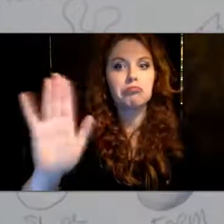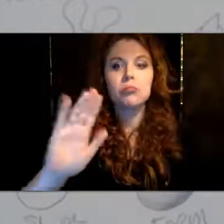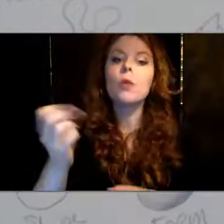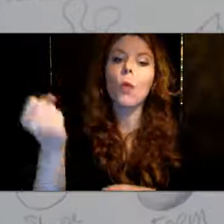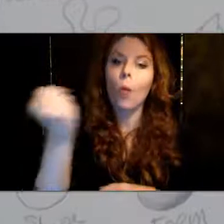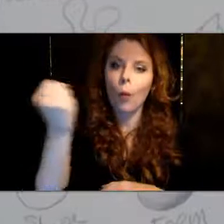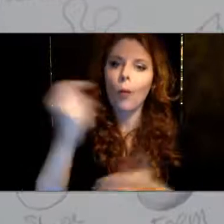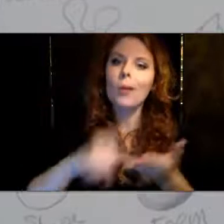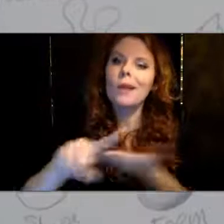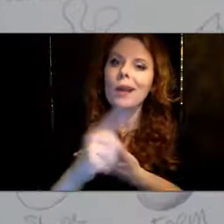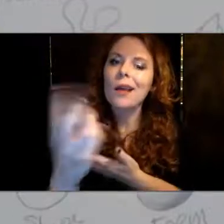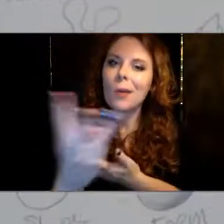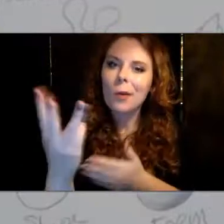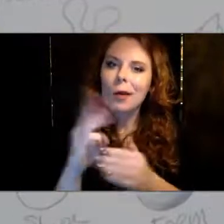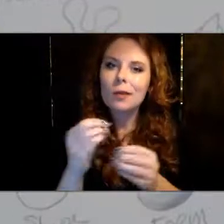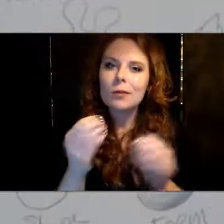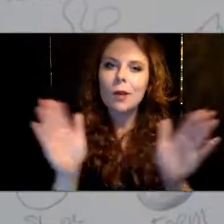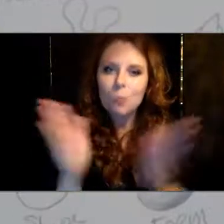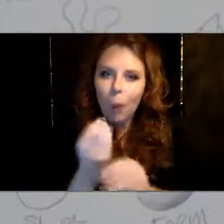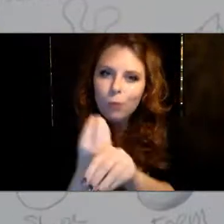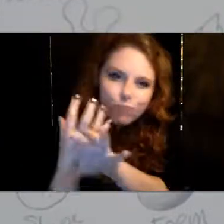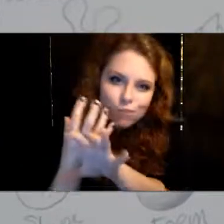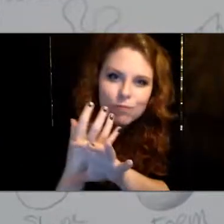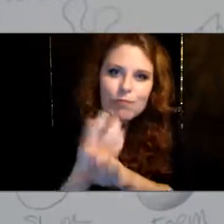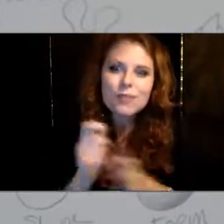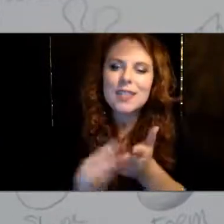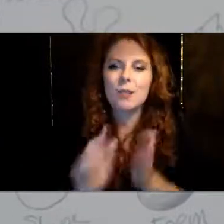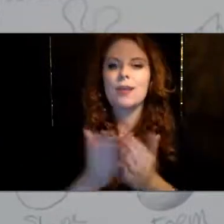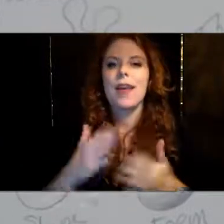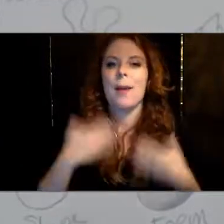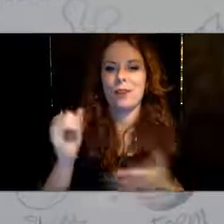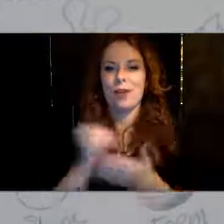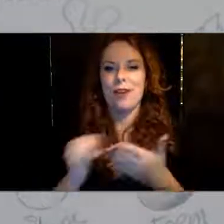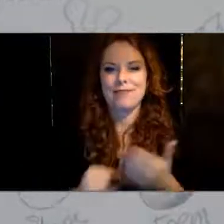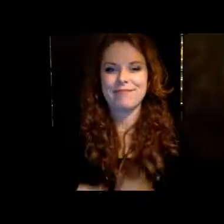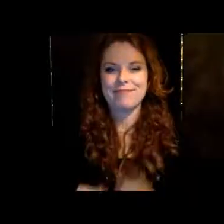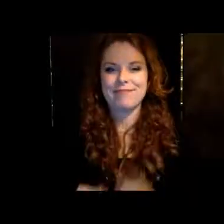what we've been doing, and then we show our small groups our sketchbooks. All right, happy drawing.